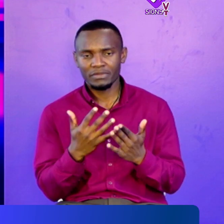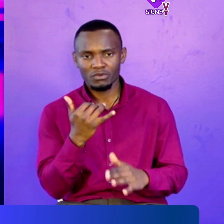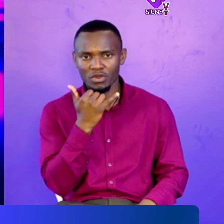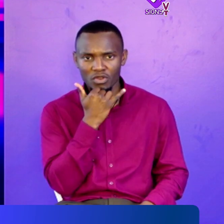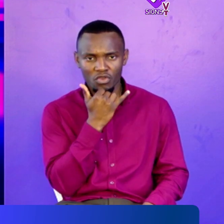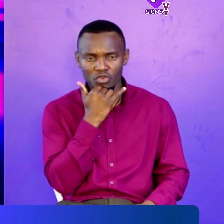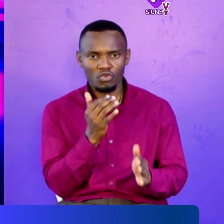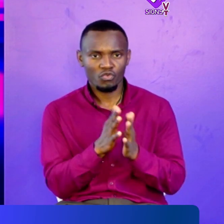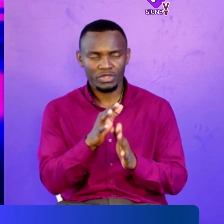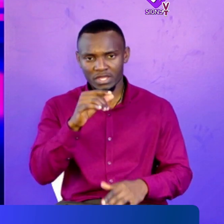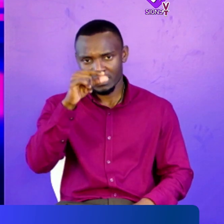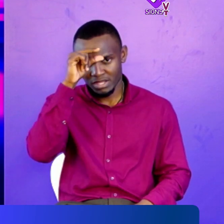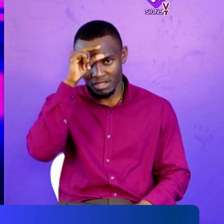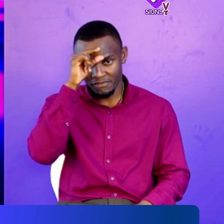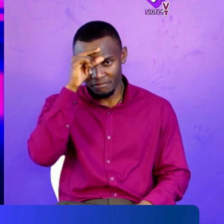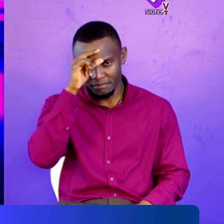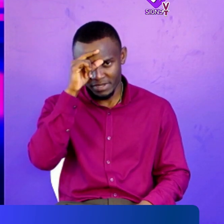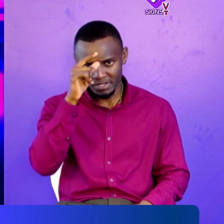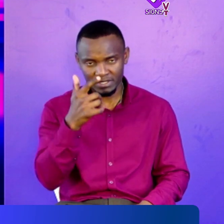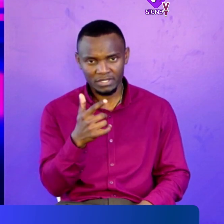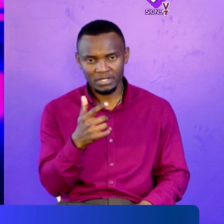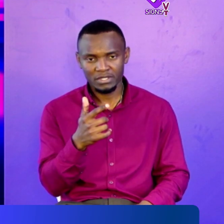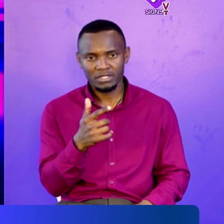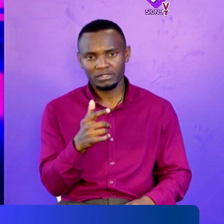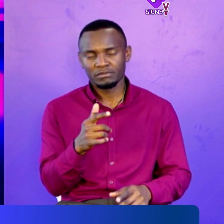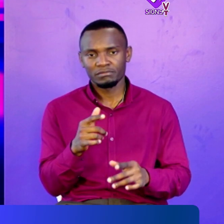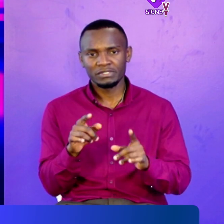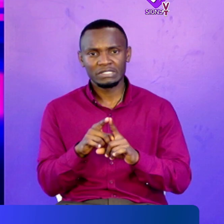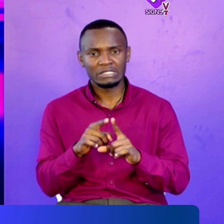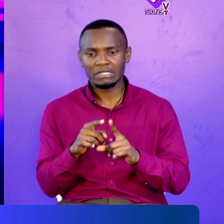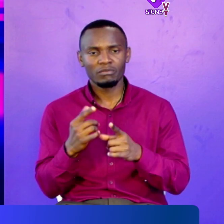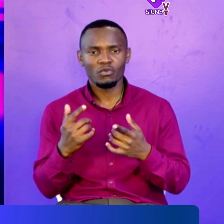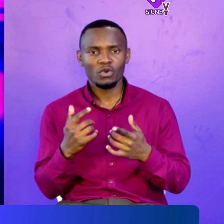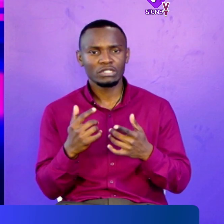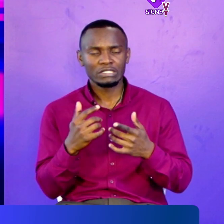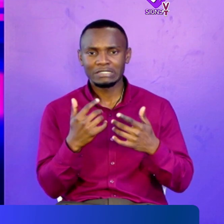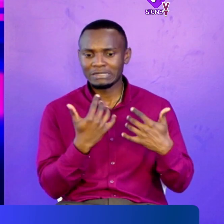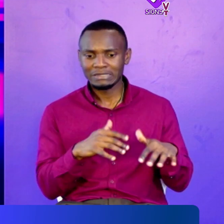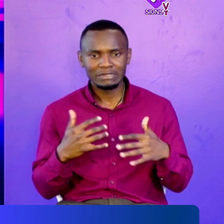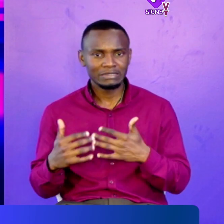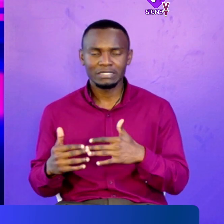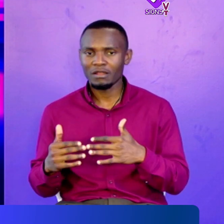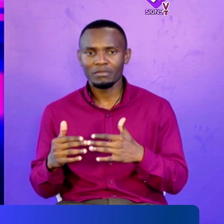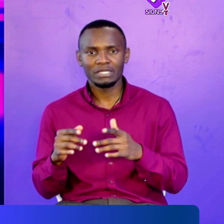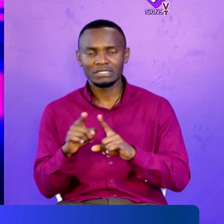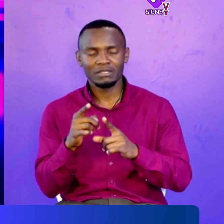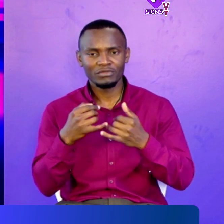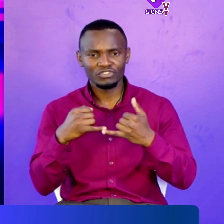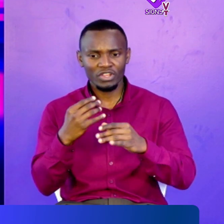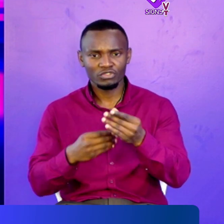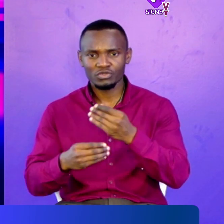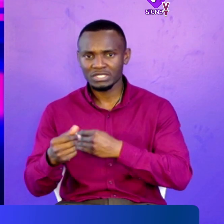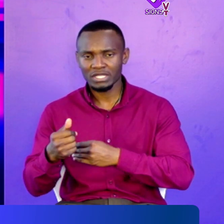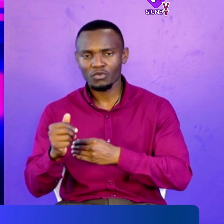the state of Kenya under the existing regime. Scandal after scandal and attempts to sell off Kenya's crucial